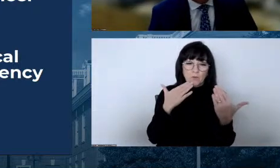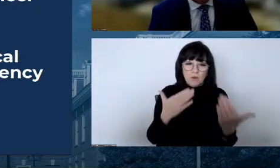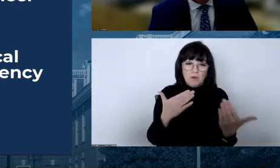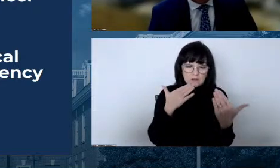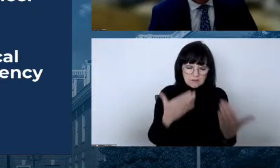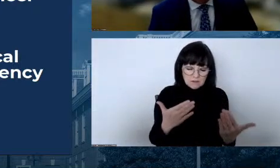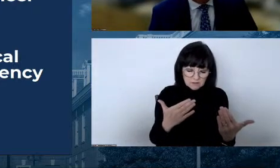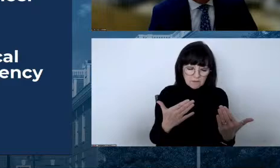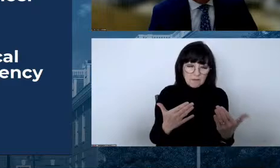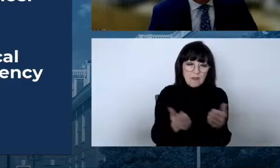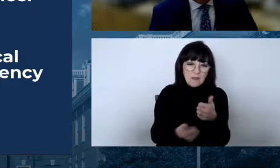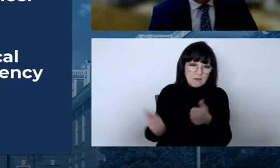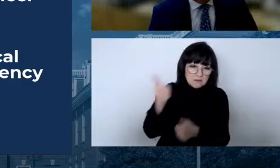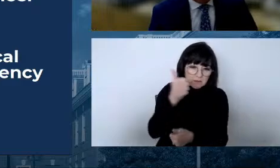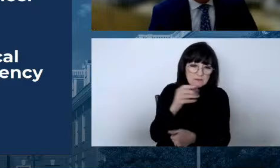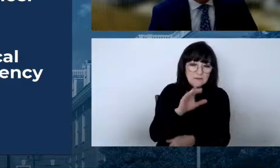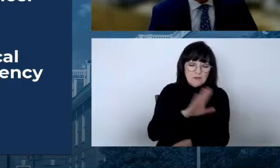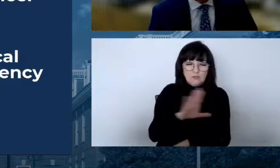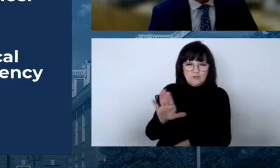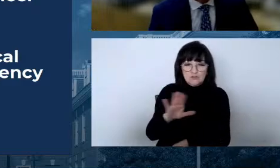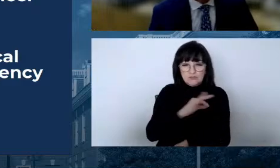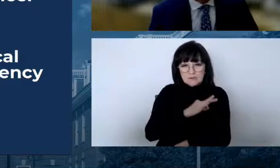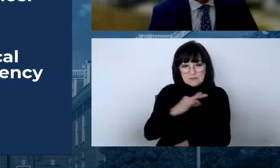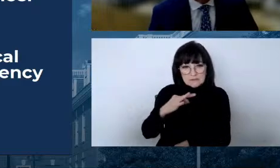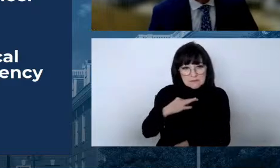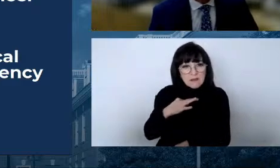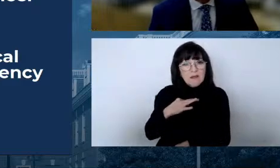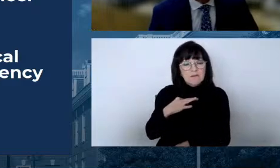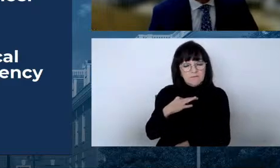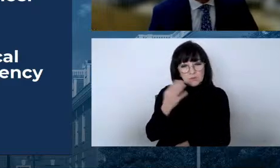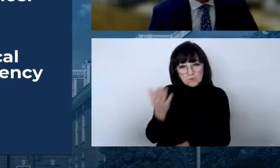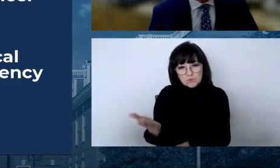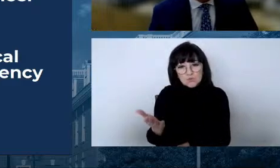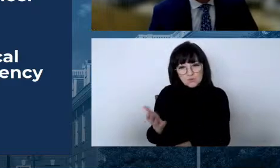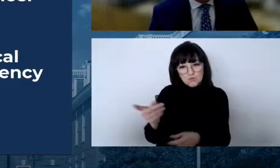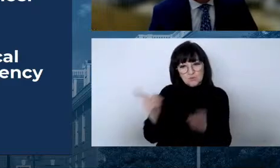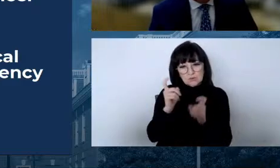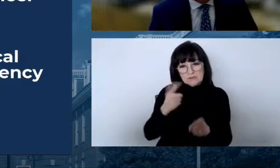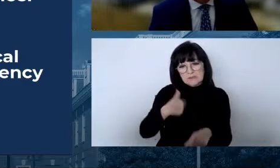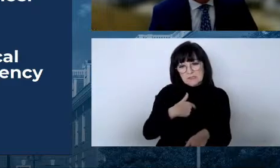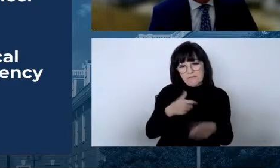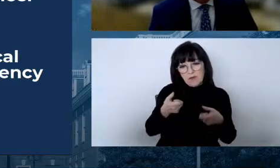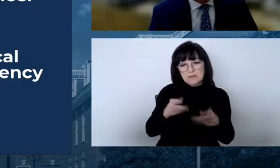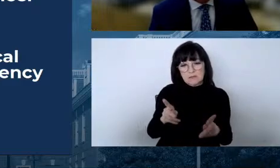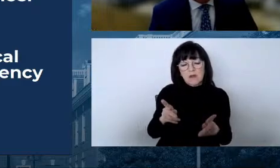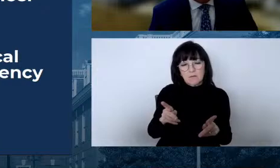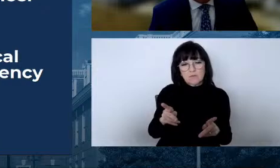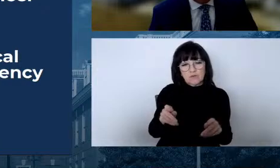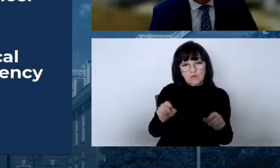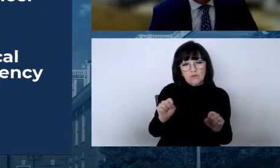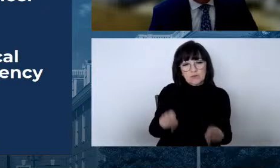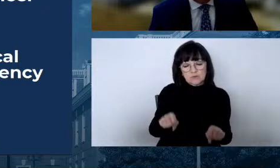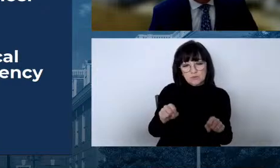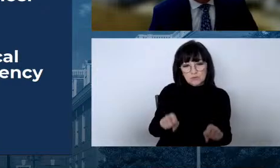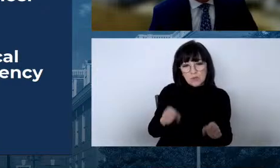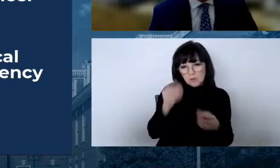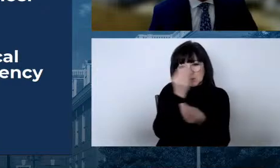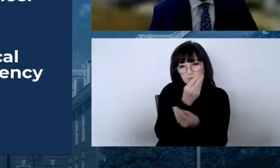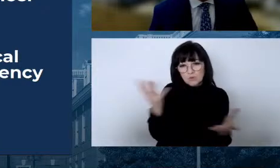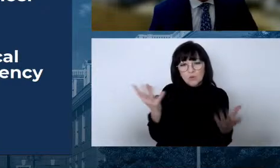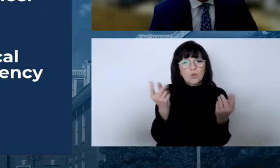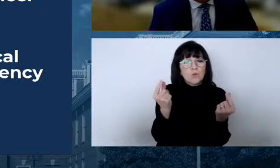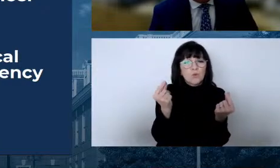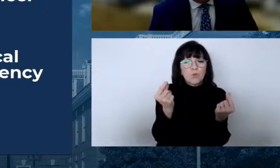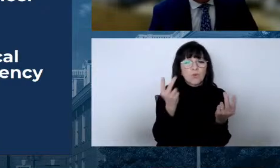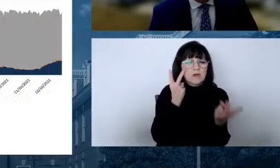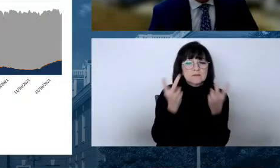staff and you for giving us the opportunity to talk today a little bit about what we're seeing in Central and Southern Delaware at our Bay Health